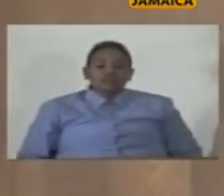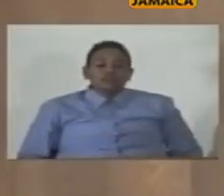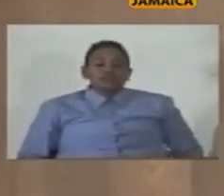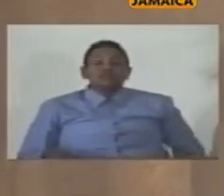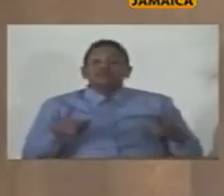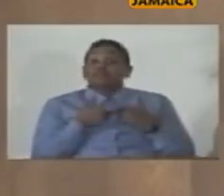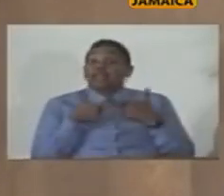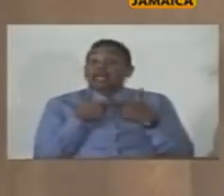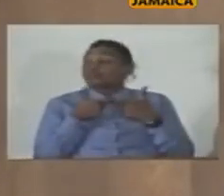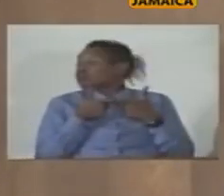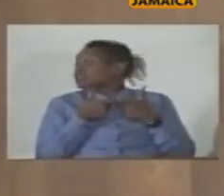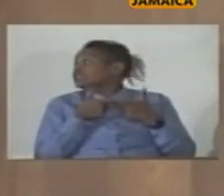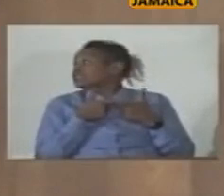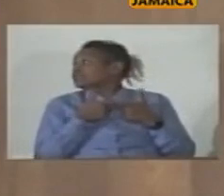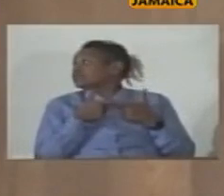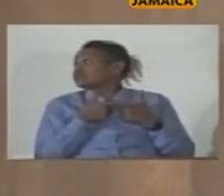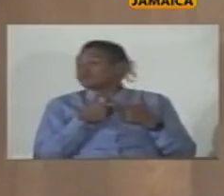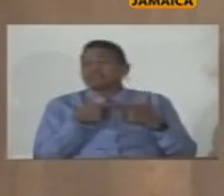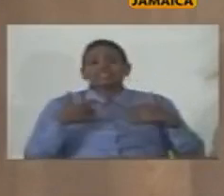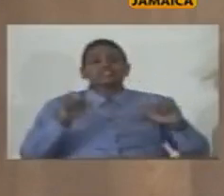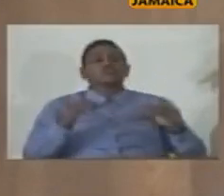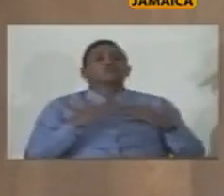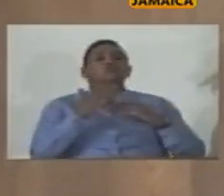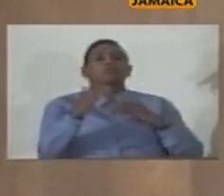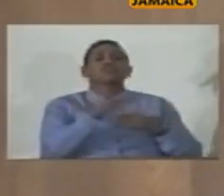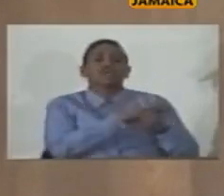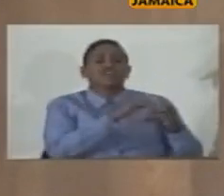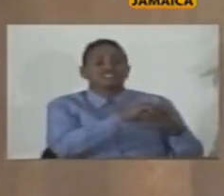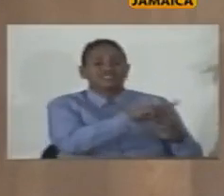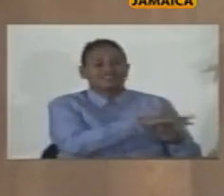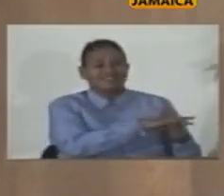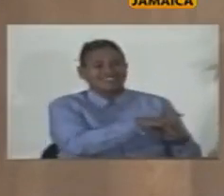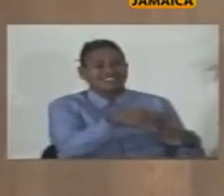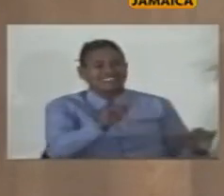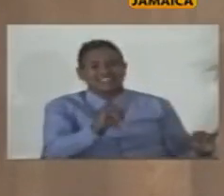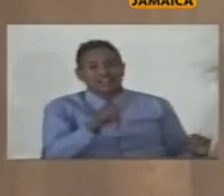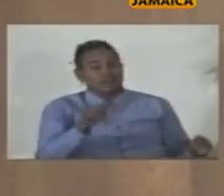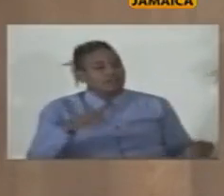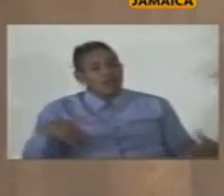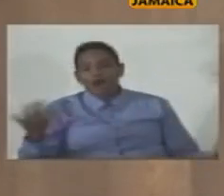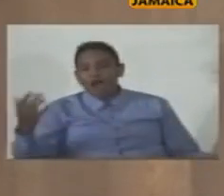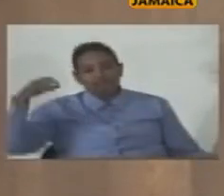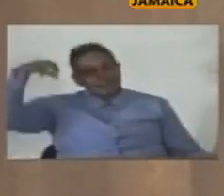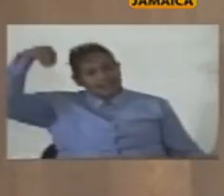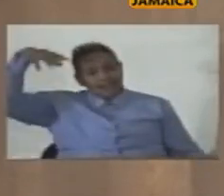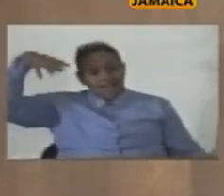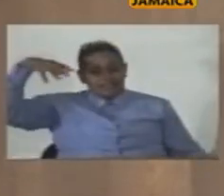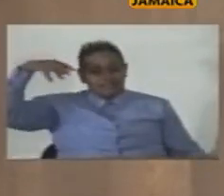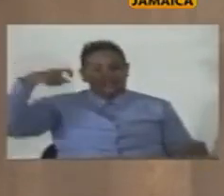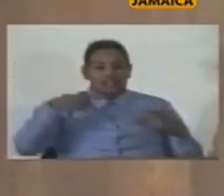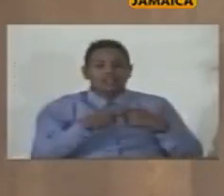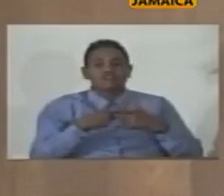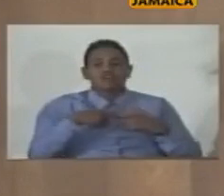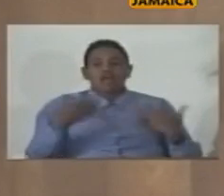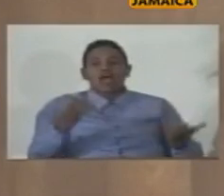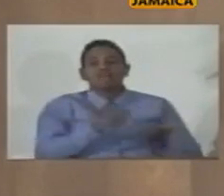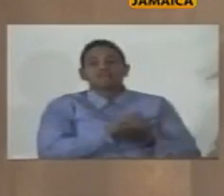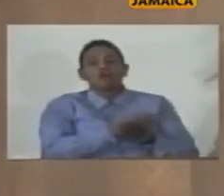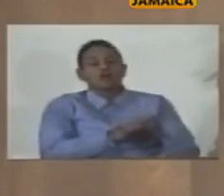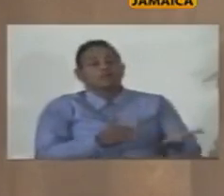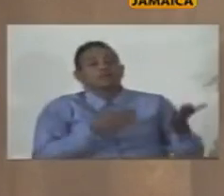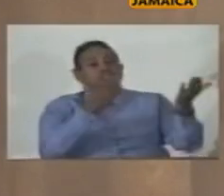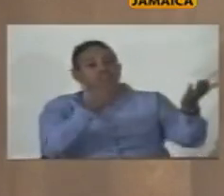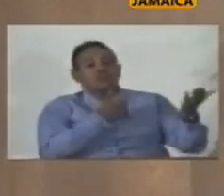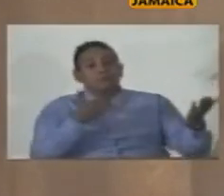Electricity. There are still too many areas in the constituency which are still without electricity. A document presented to the Member of